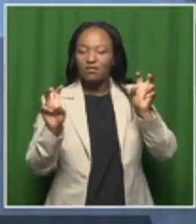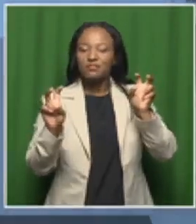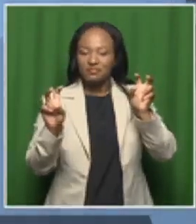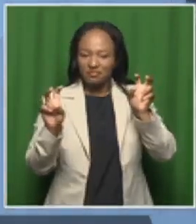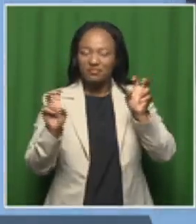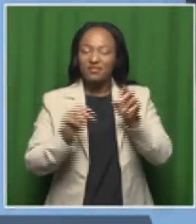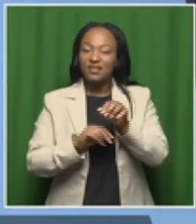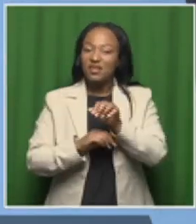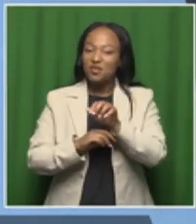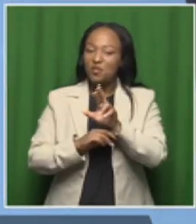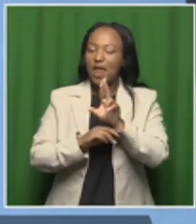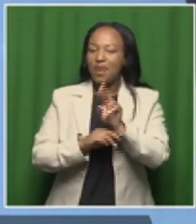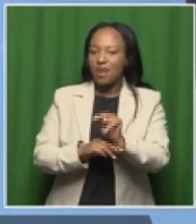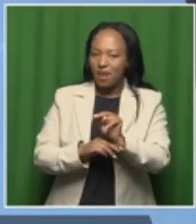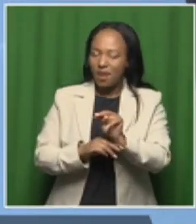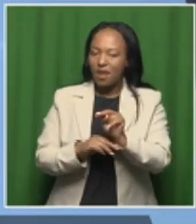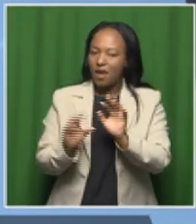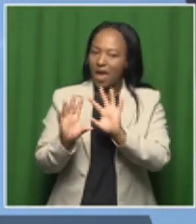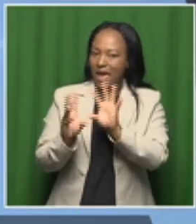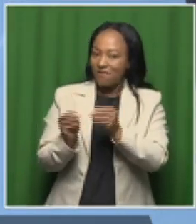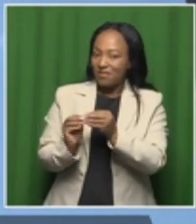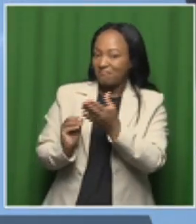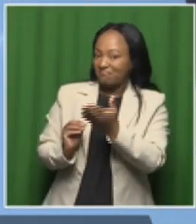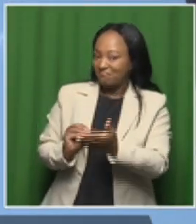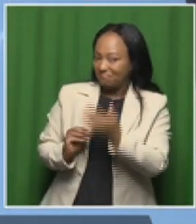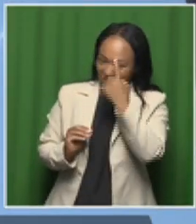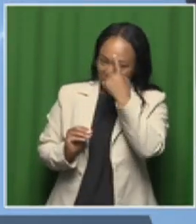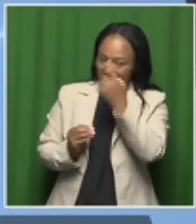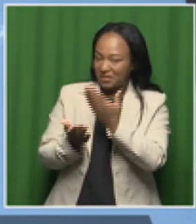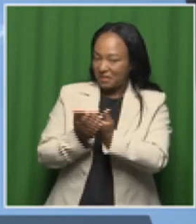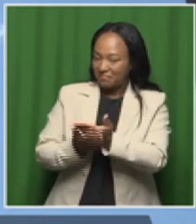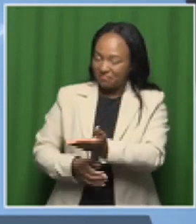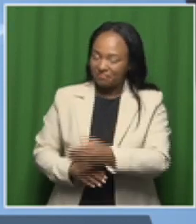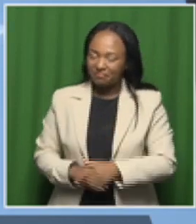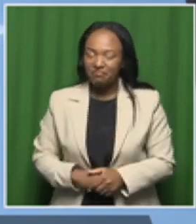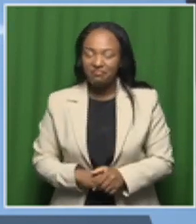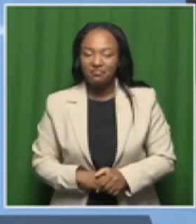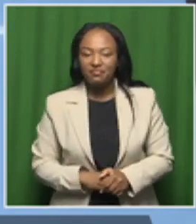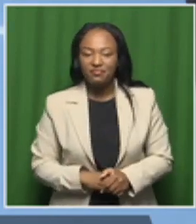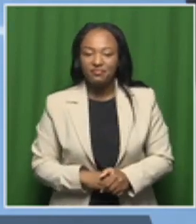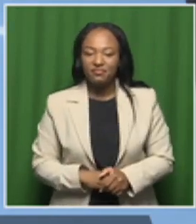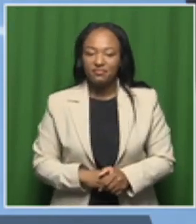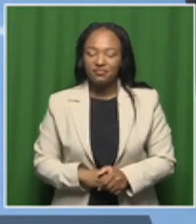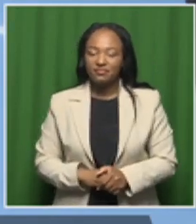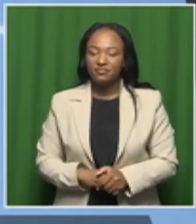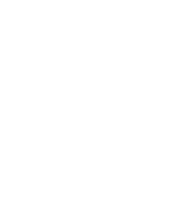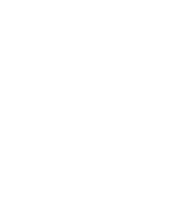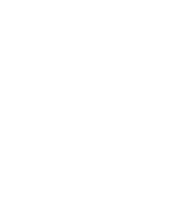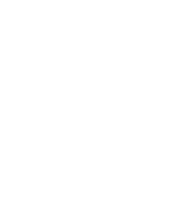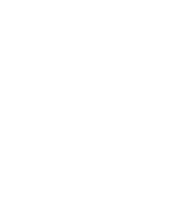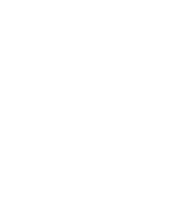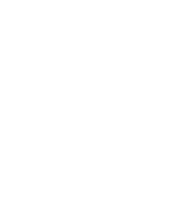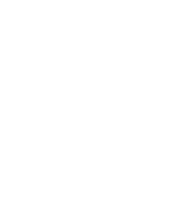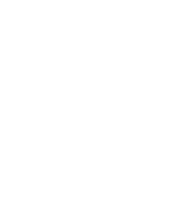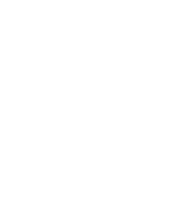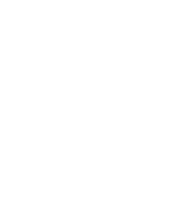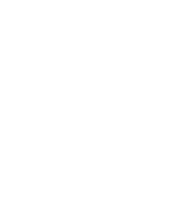covered, or so they'd have us believe. Sherwin, Bryce-Pease, SABC News, New York.